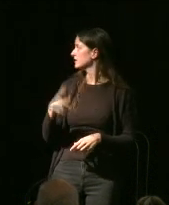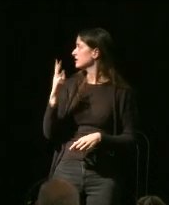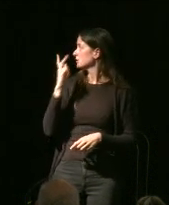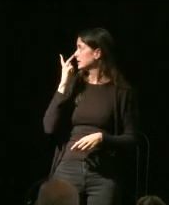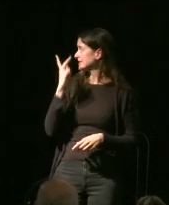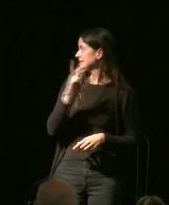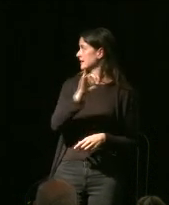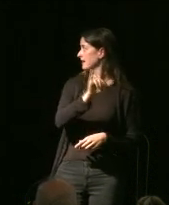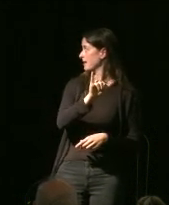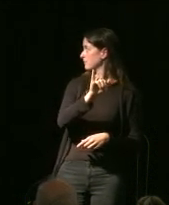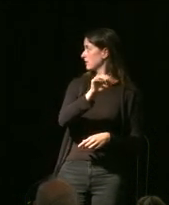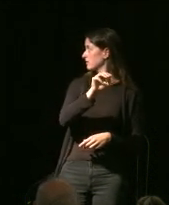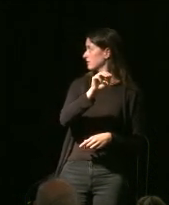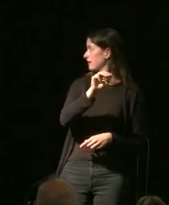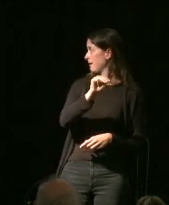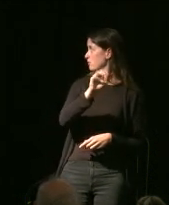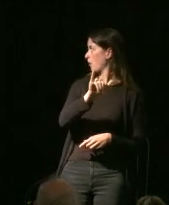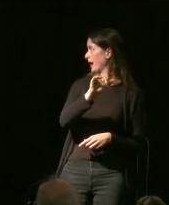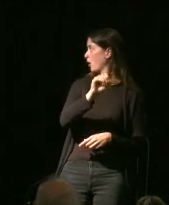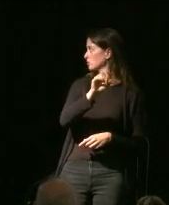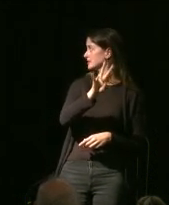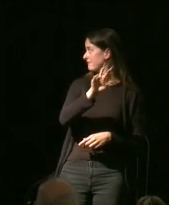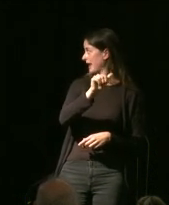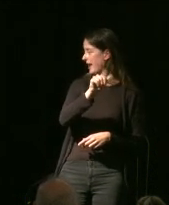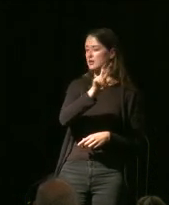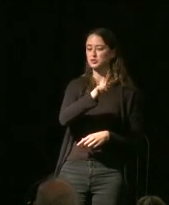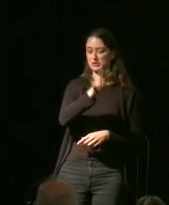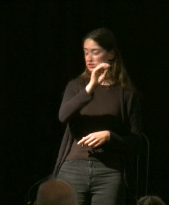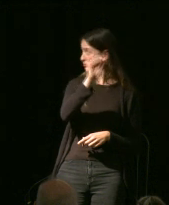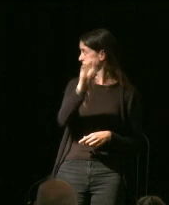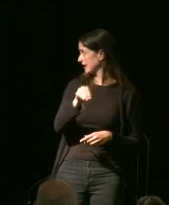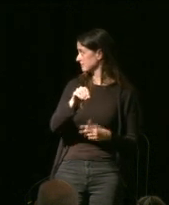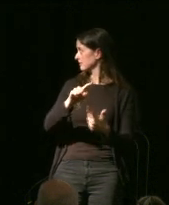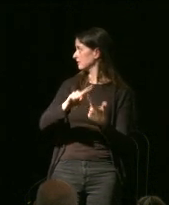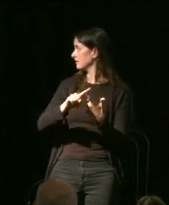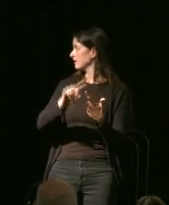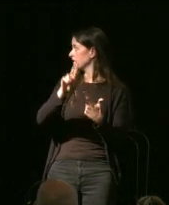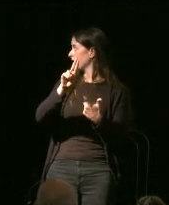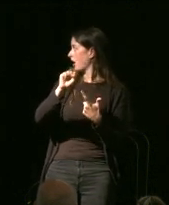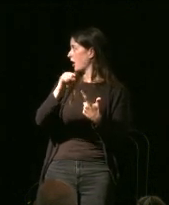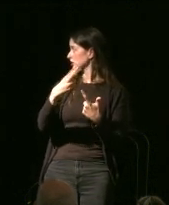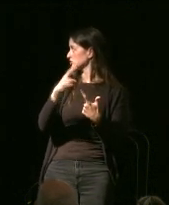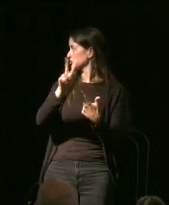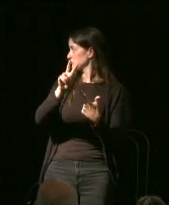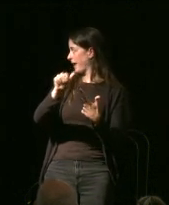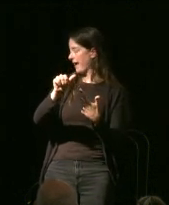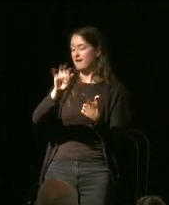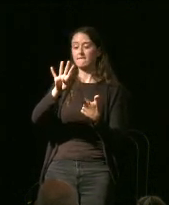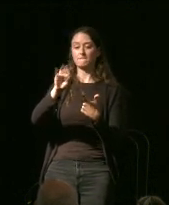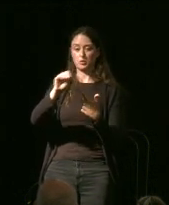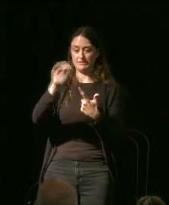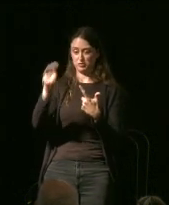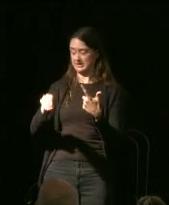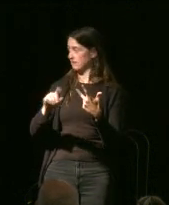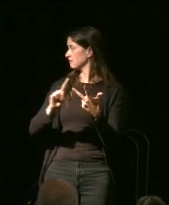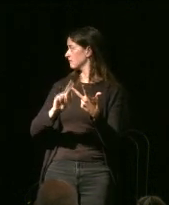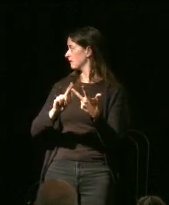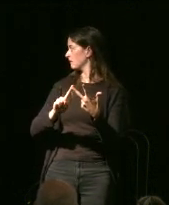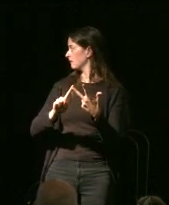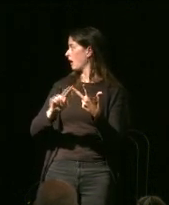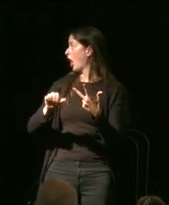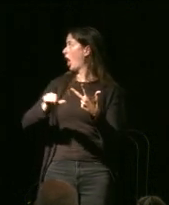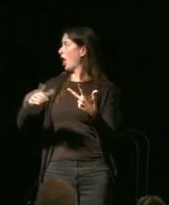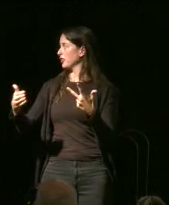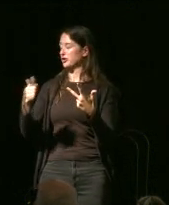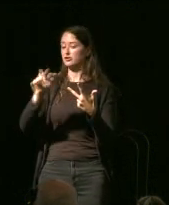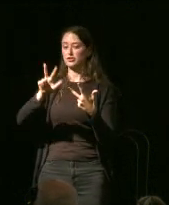Usher syndrome type 1B. And 80% of Usher syndrome type 2 is due to the USH2A gene, sometimes referred